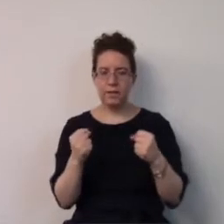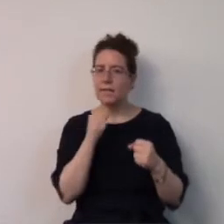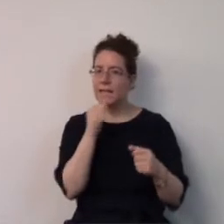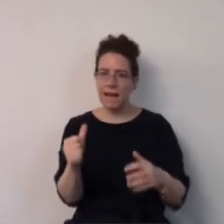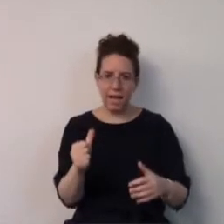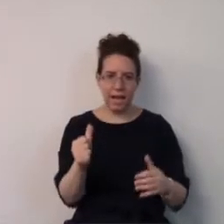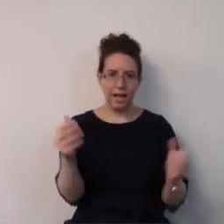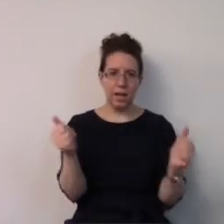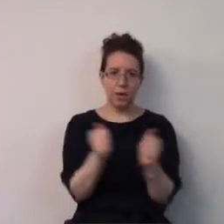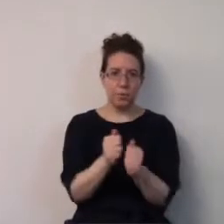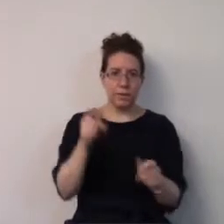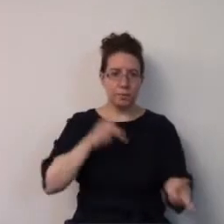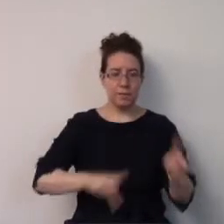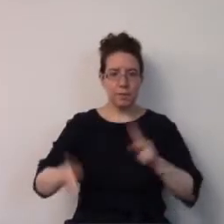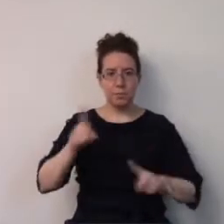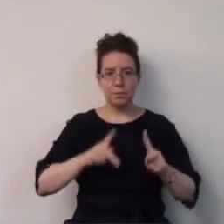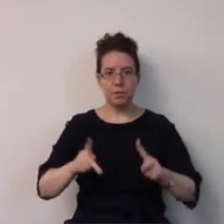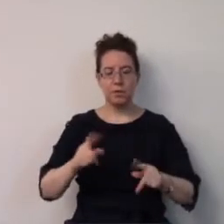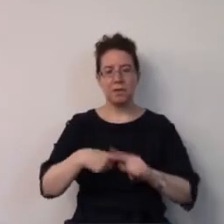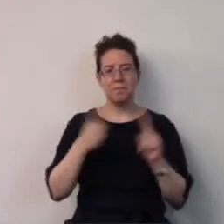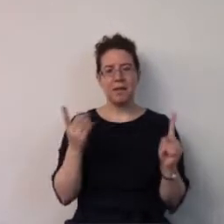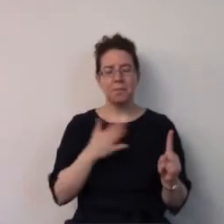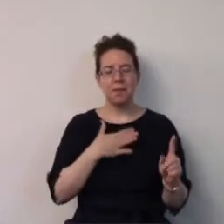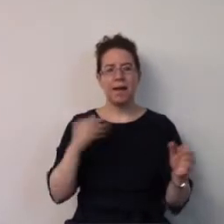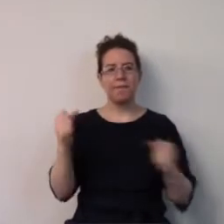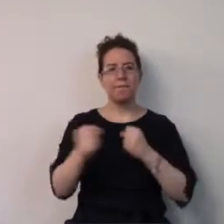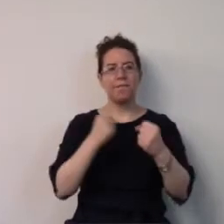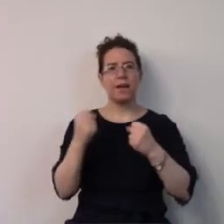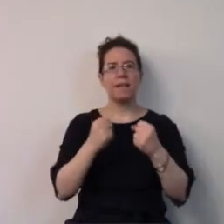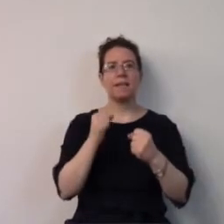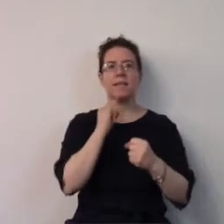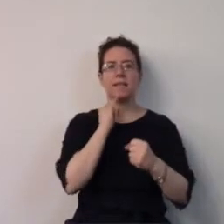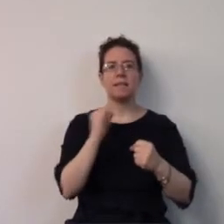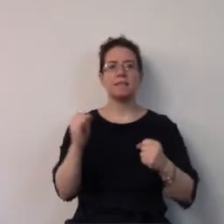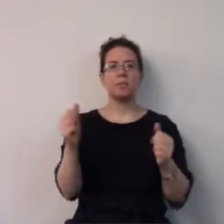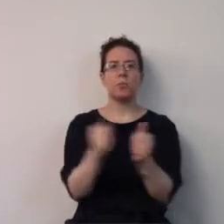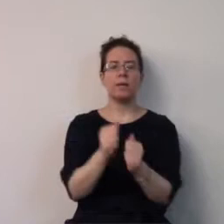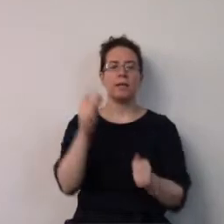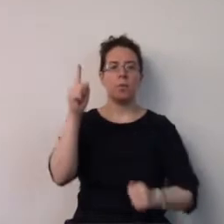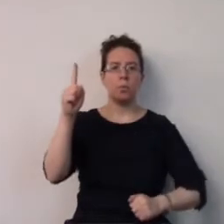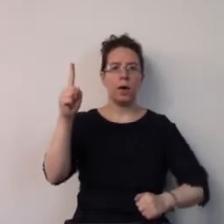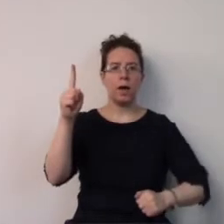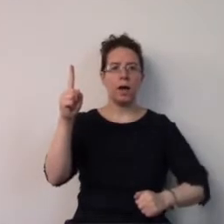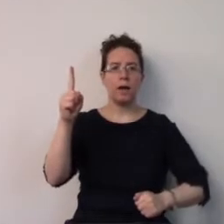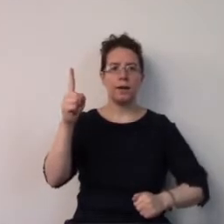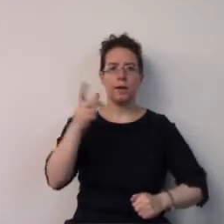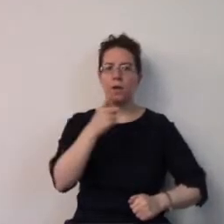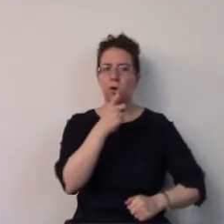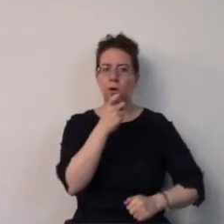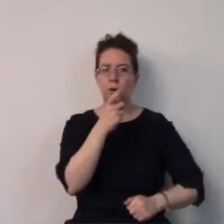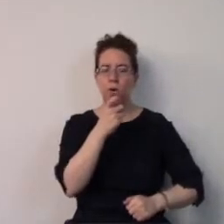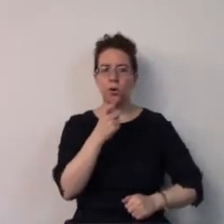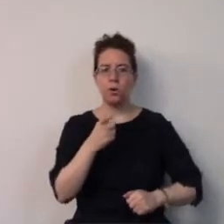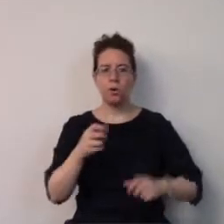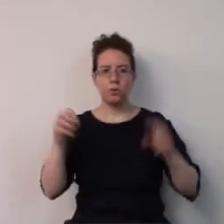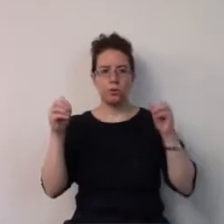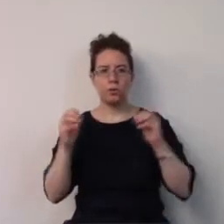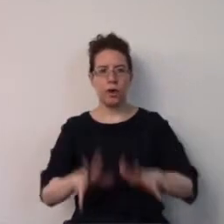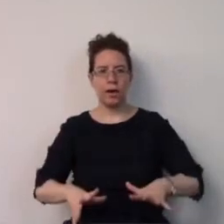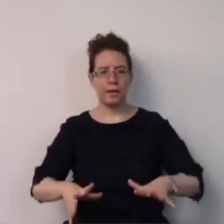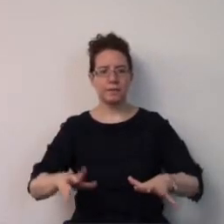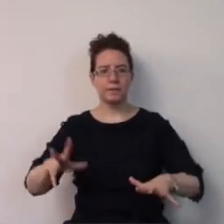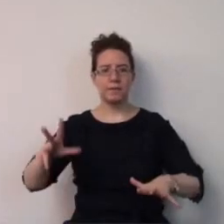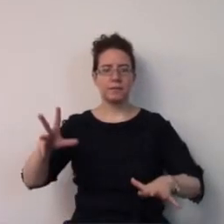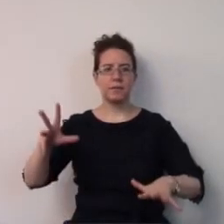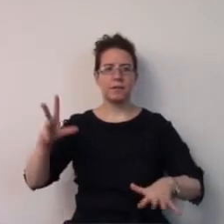One sleepless night of anguished prayer, I triumphed